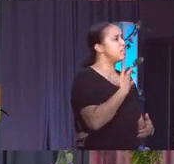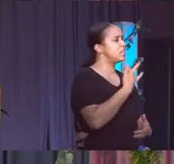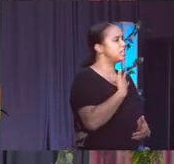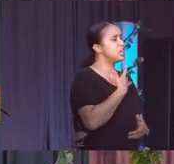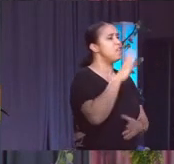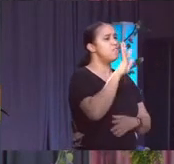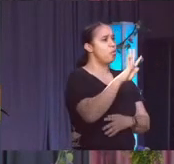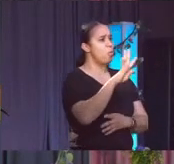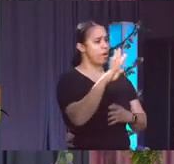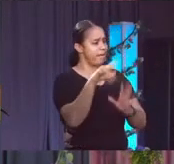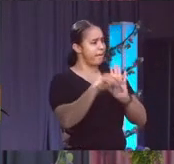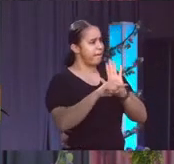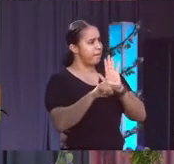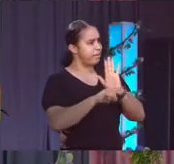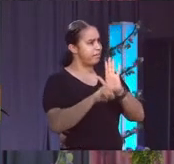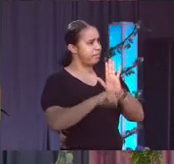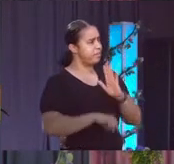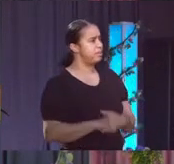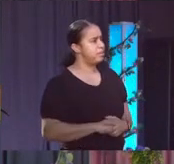negative.